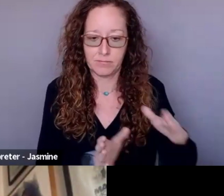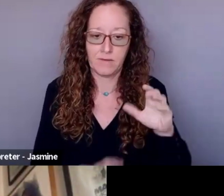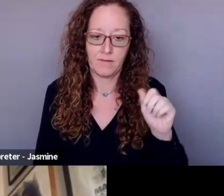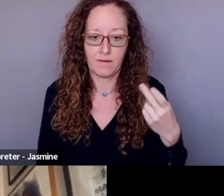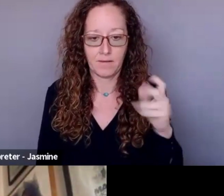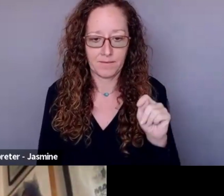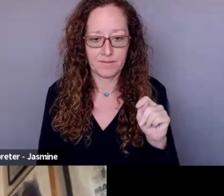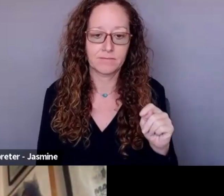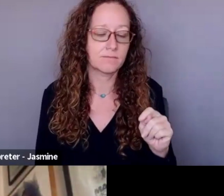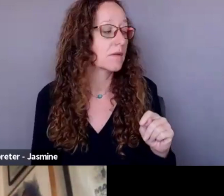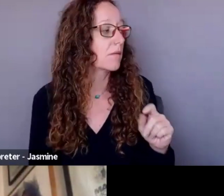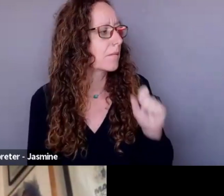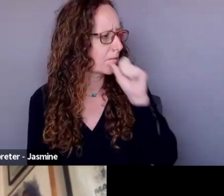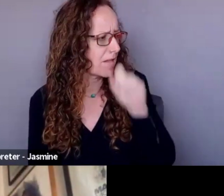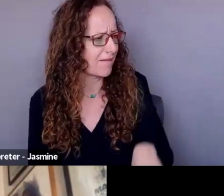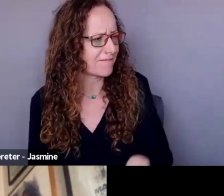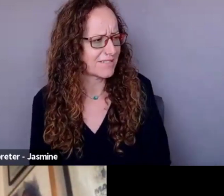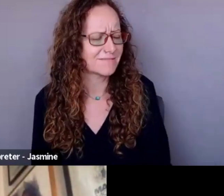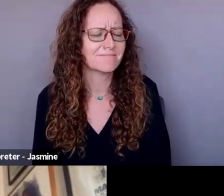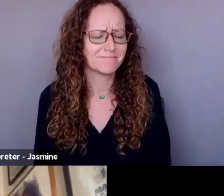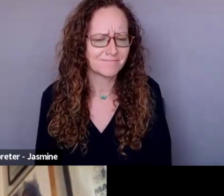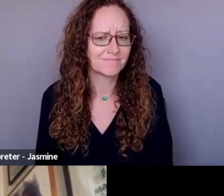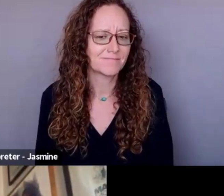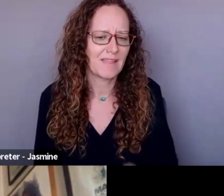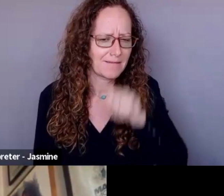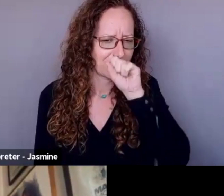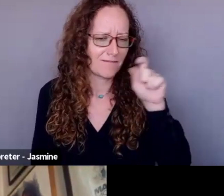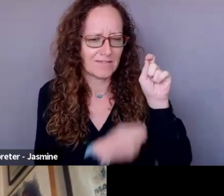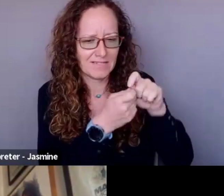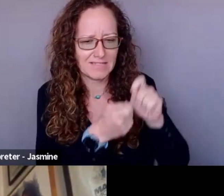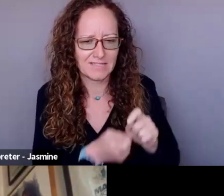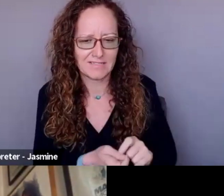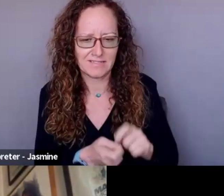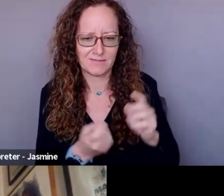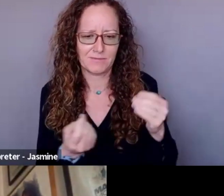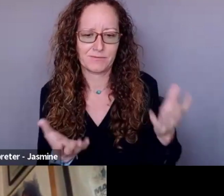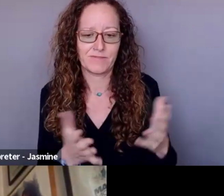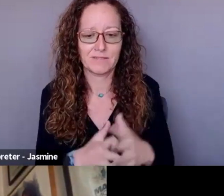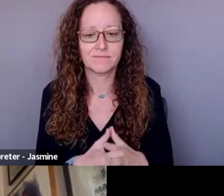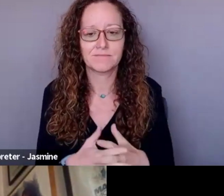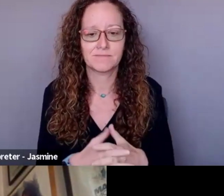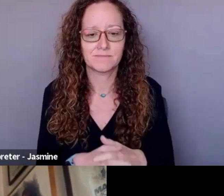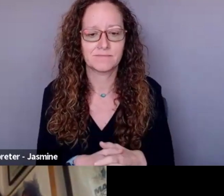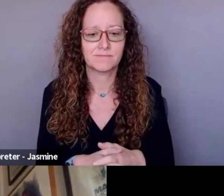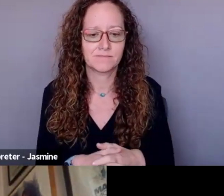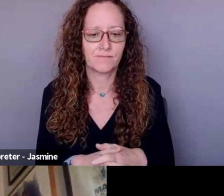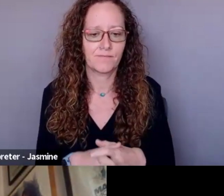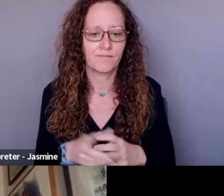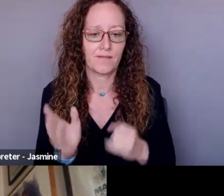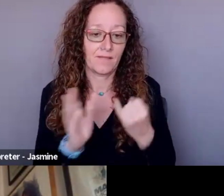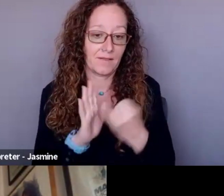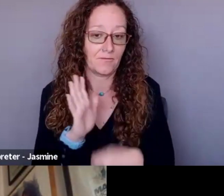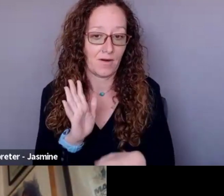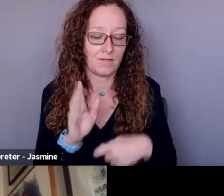I love it. I love the details that you provided in your drawing as